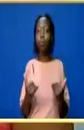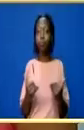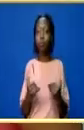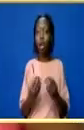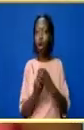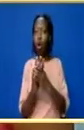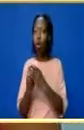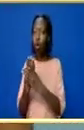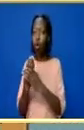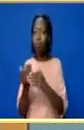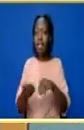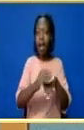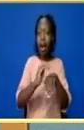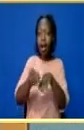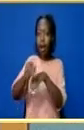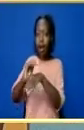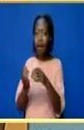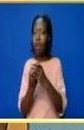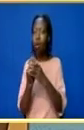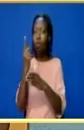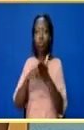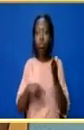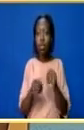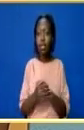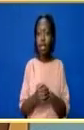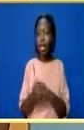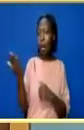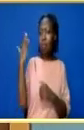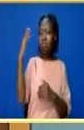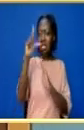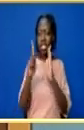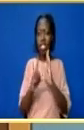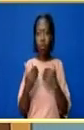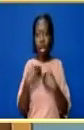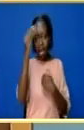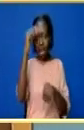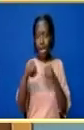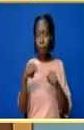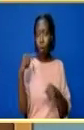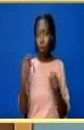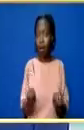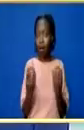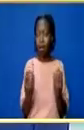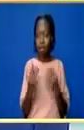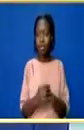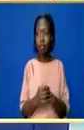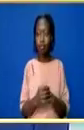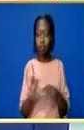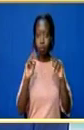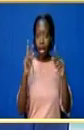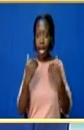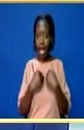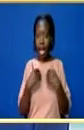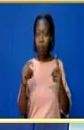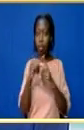in our last lesson, we learned about grass. Mm-hmm. Yeah. Ground cover crops. So we have the word ground.